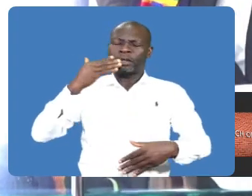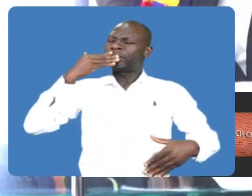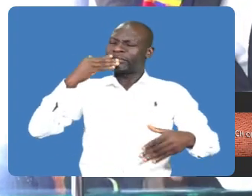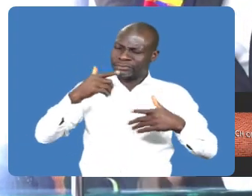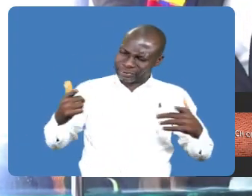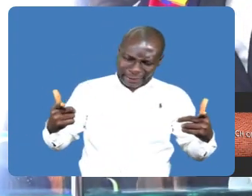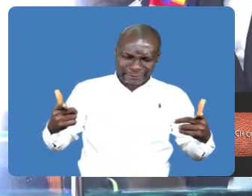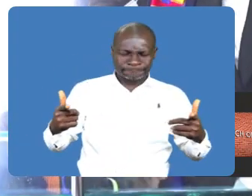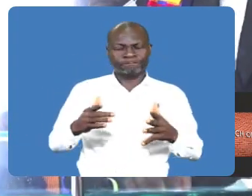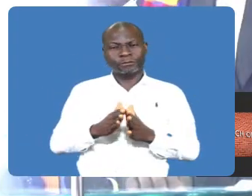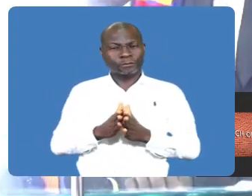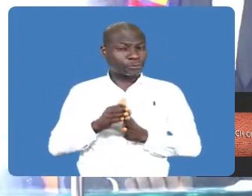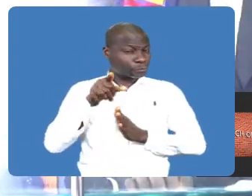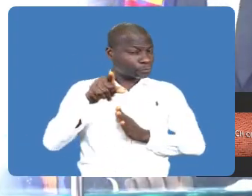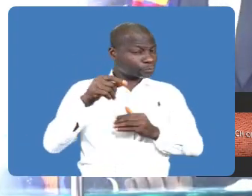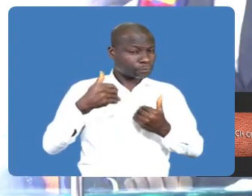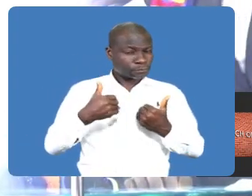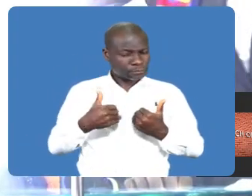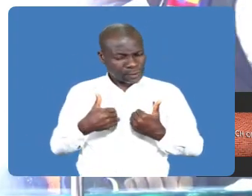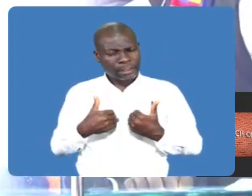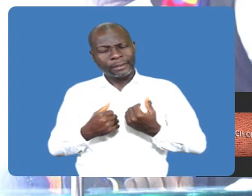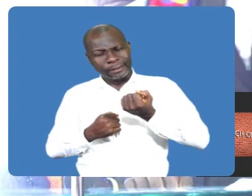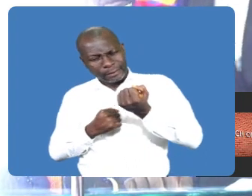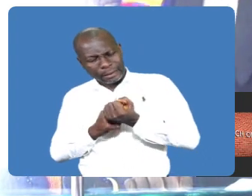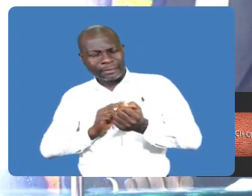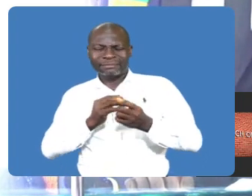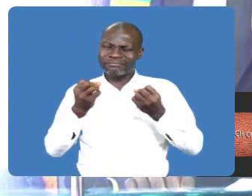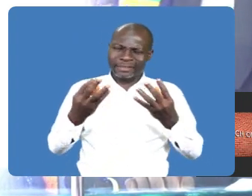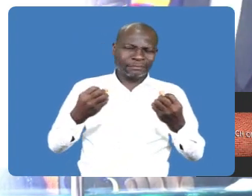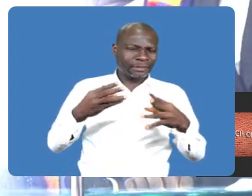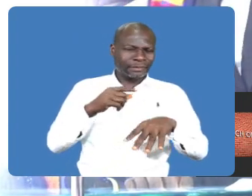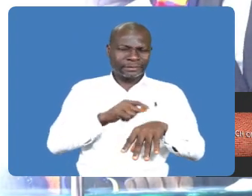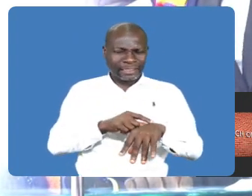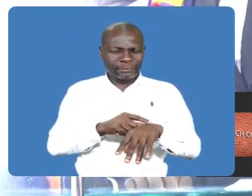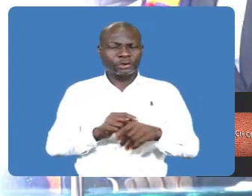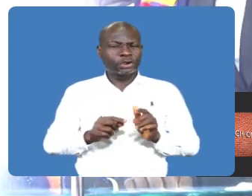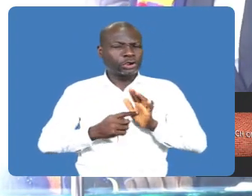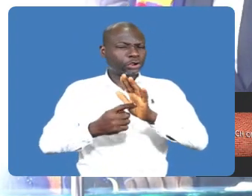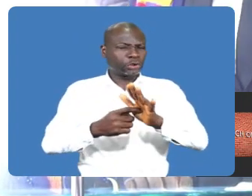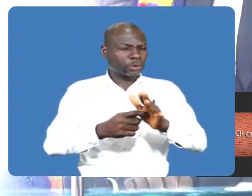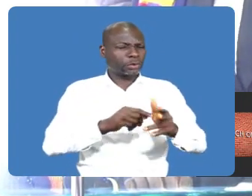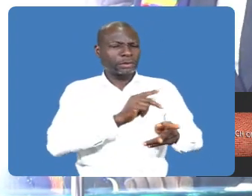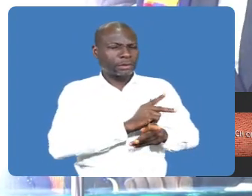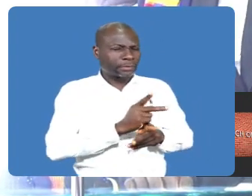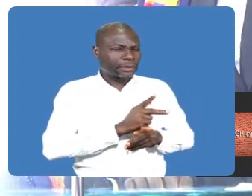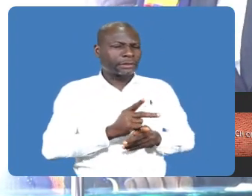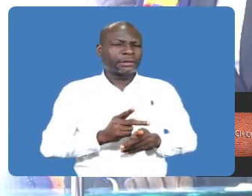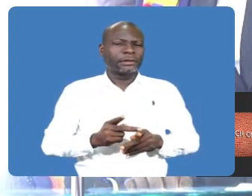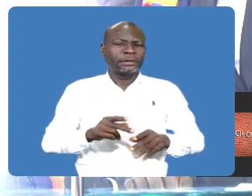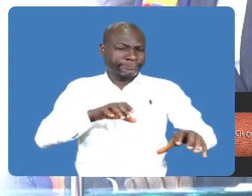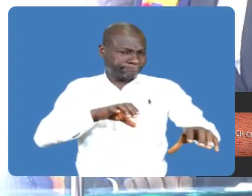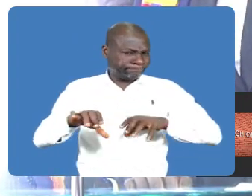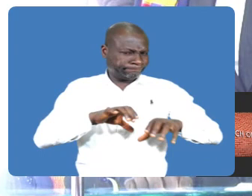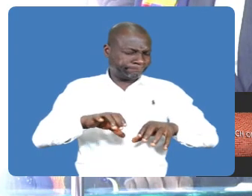emulation. You have imparted unto us expensive practical knowledge that have